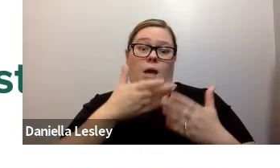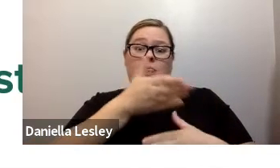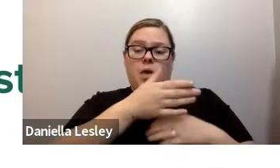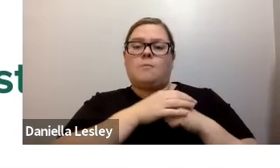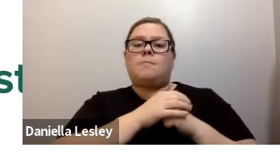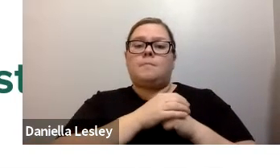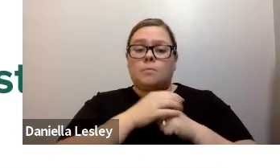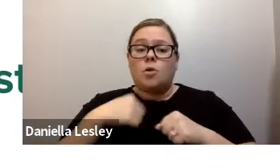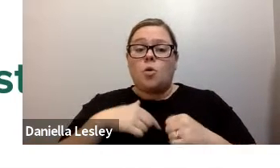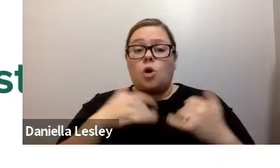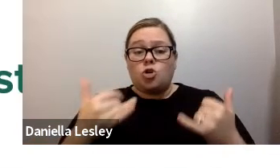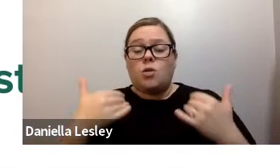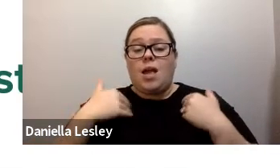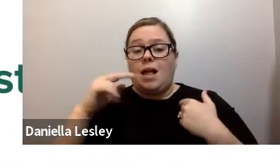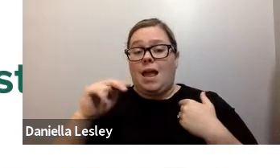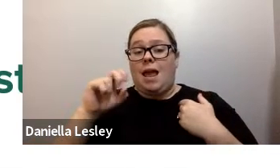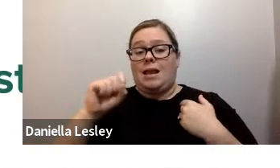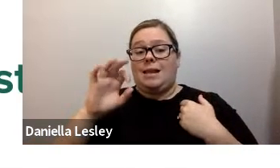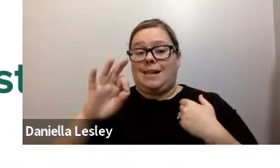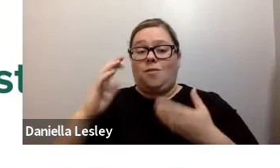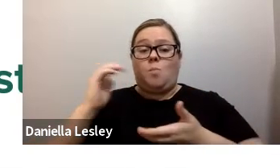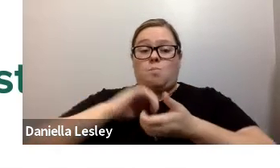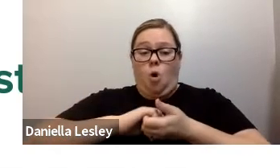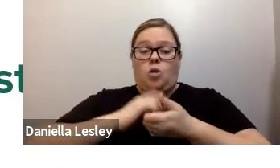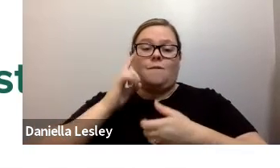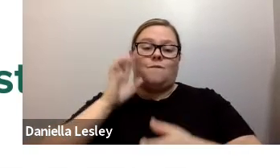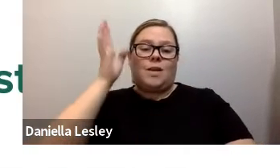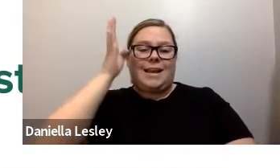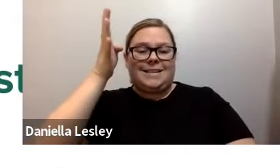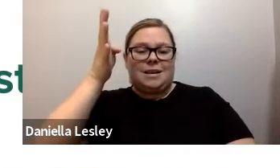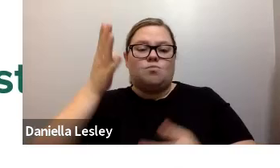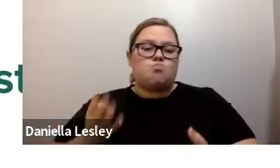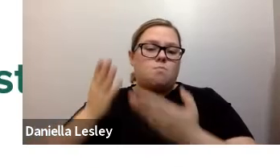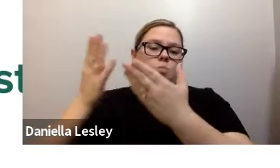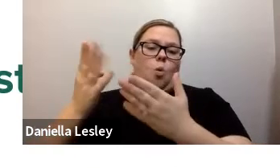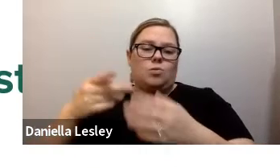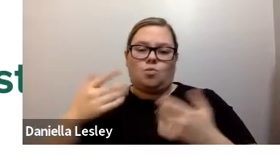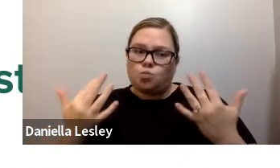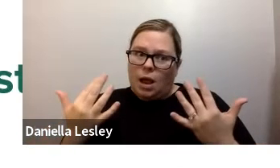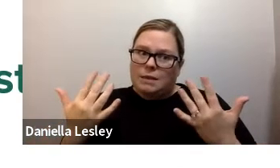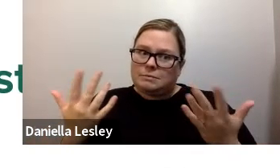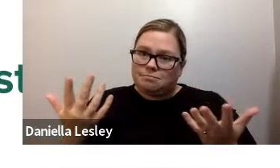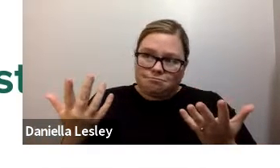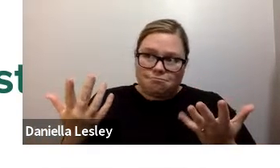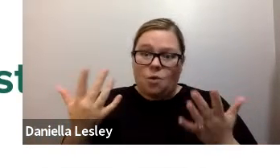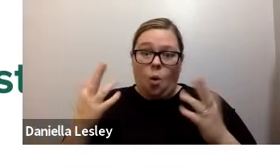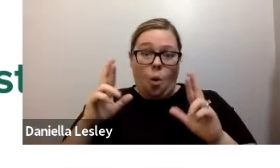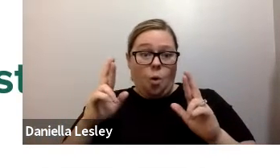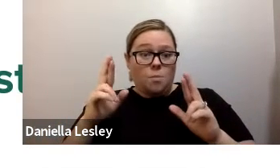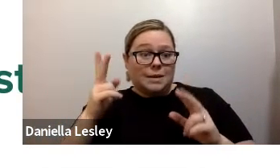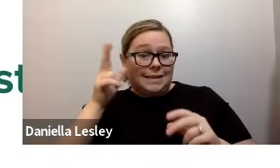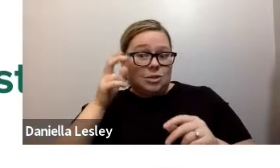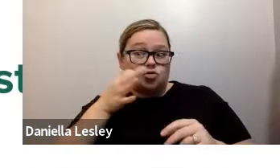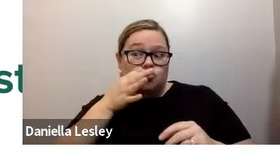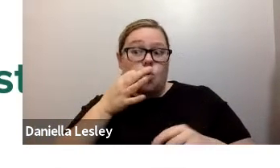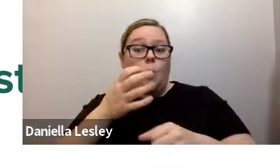And we currently have an NSF Partnership for Innovation proposal pending. We're hoping to hear very soon. If we get this money, then